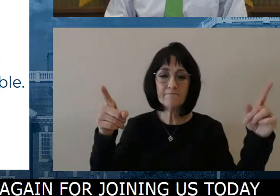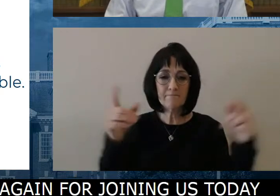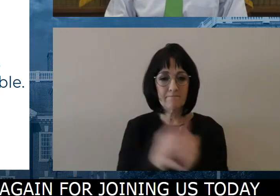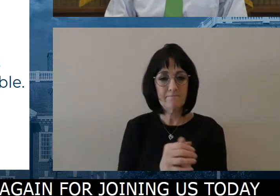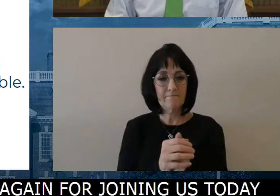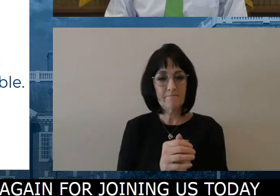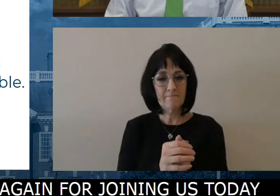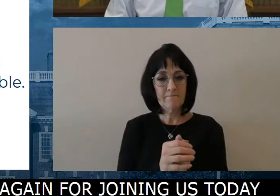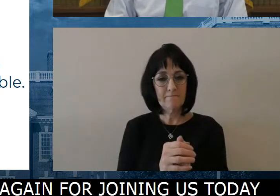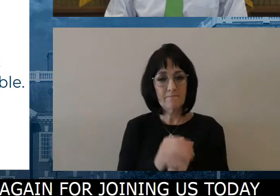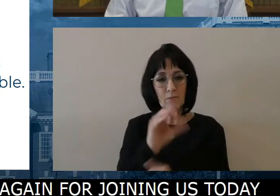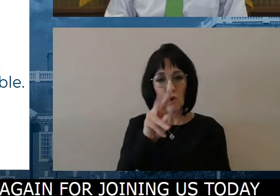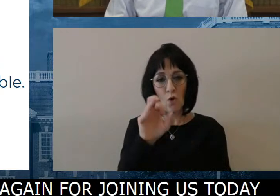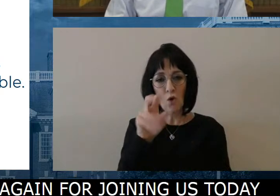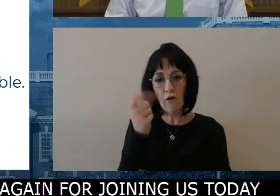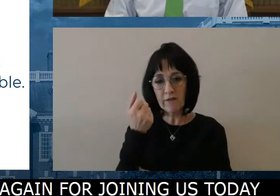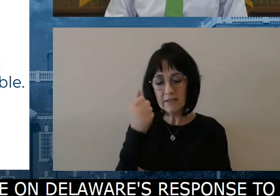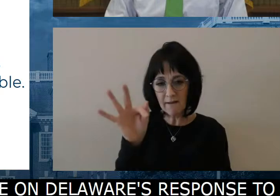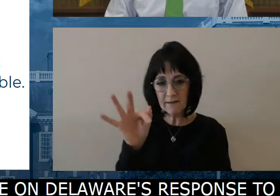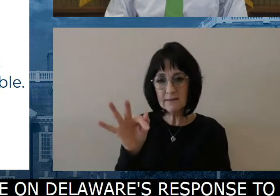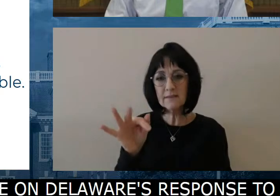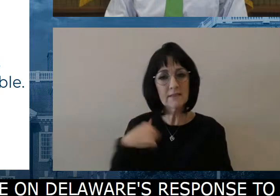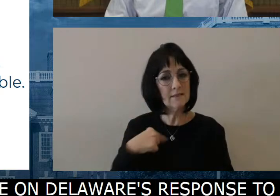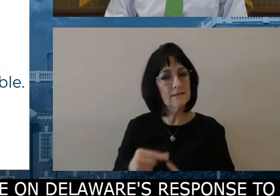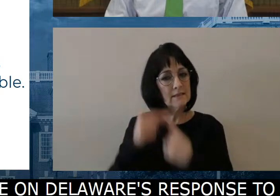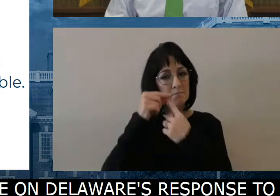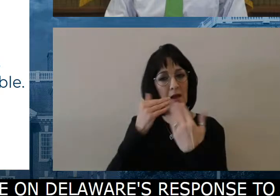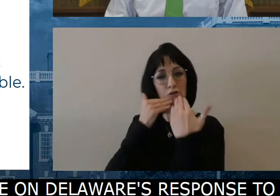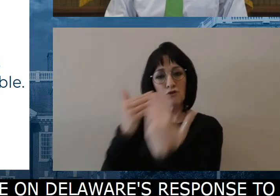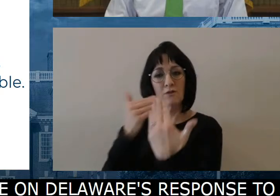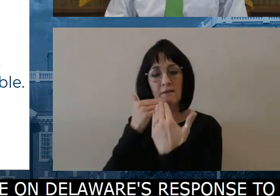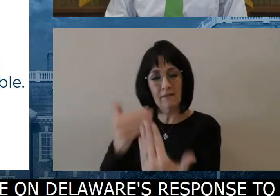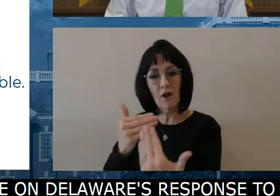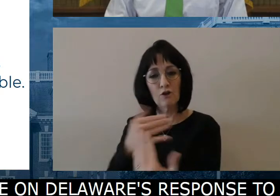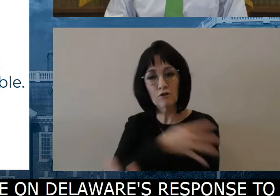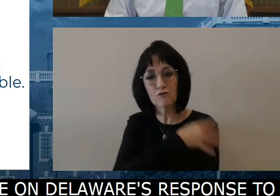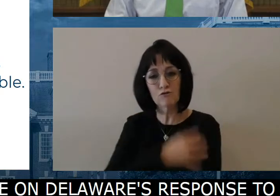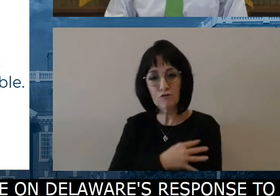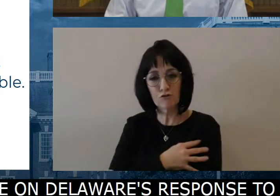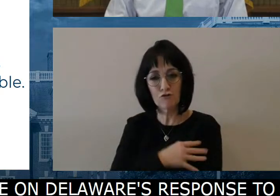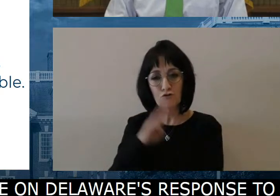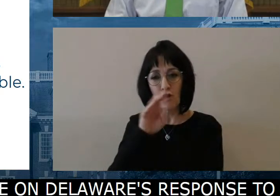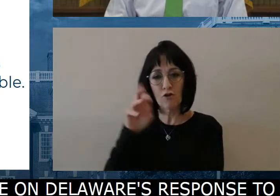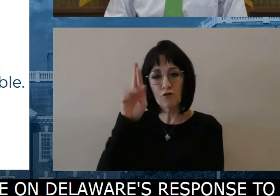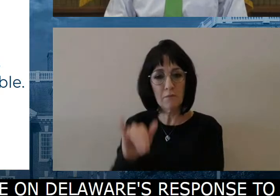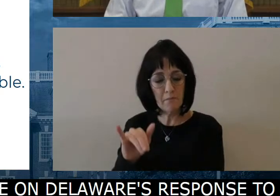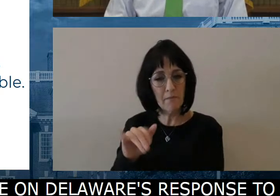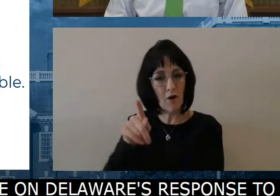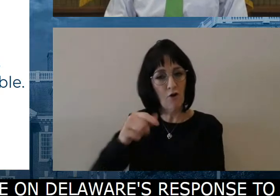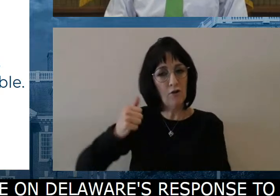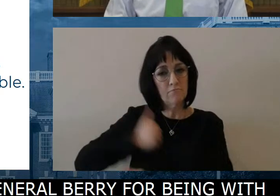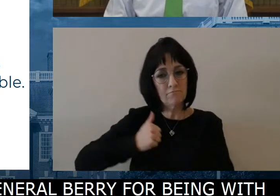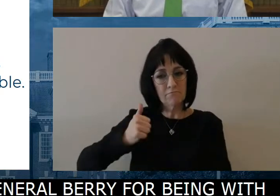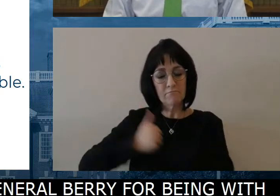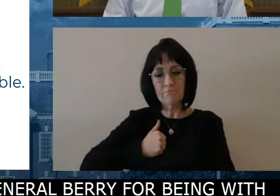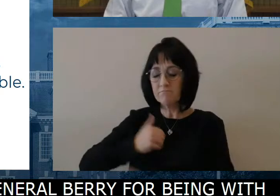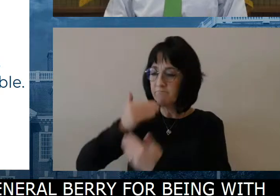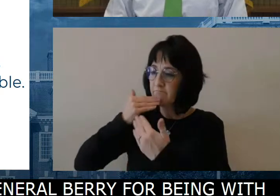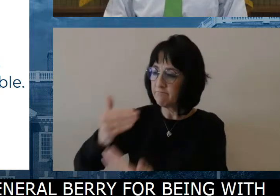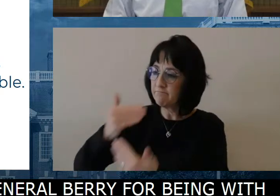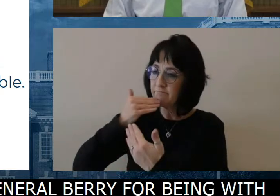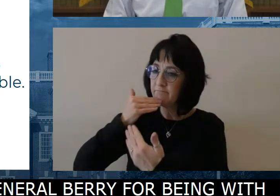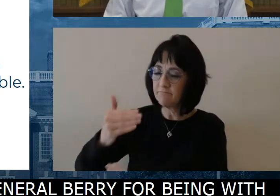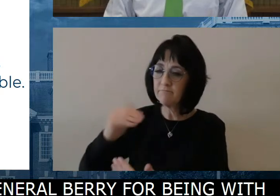A special thanks to General Berry for being with us today and for the men and women of the Delaware Army and Air National